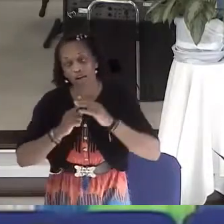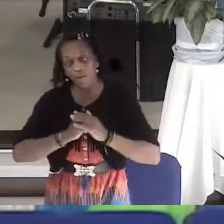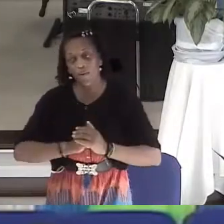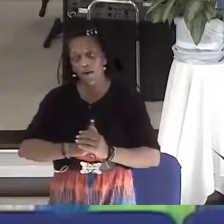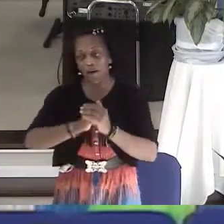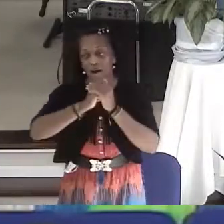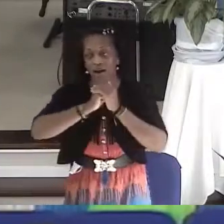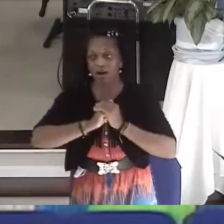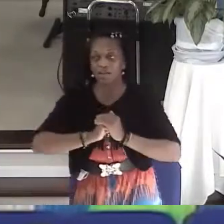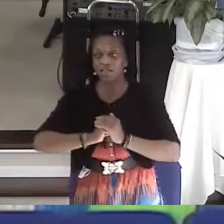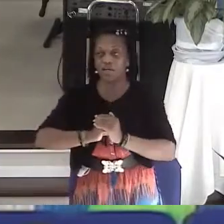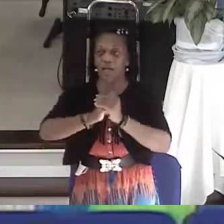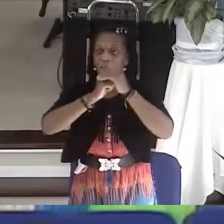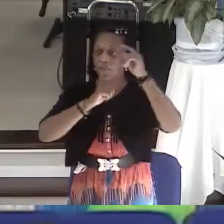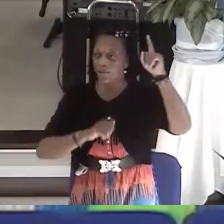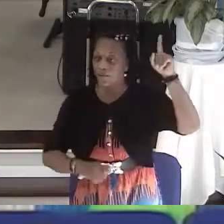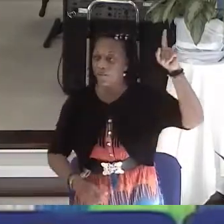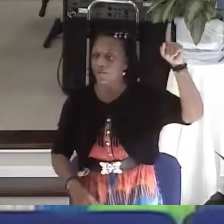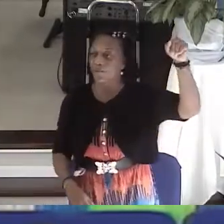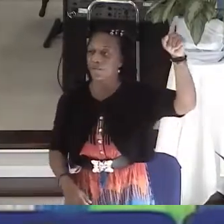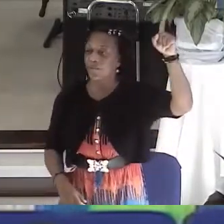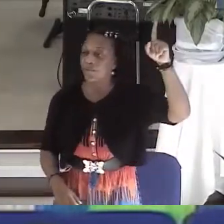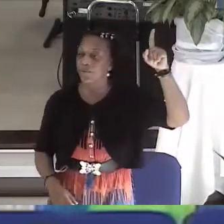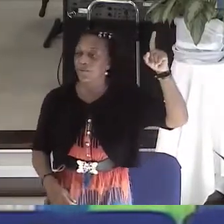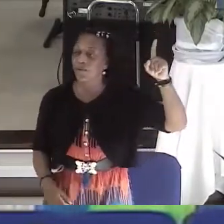holiness, I will worship you,